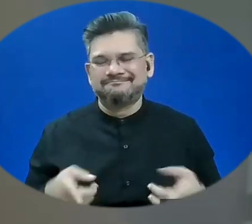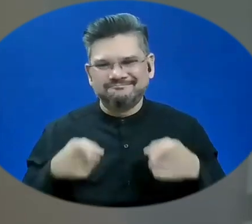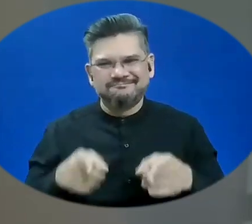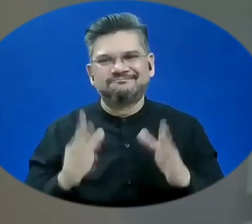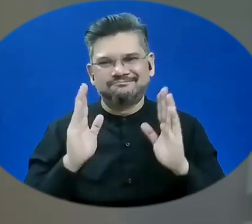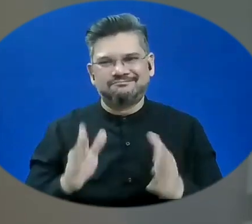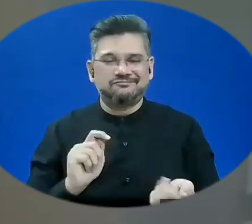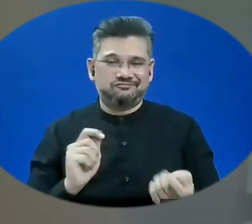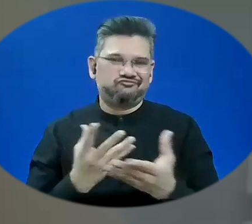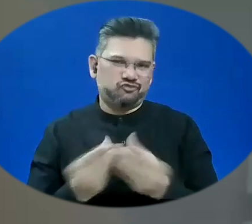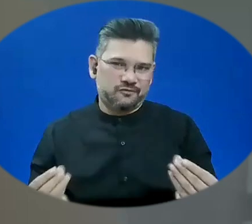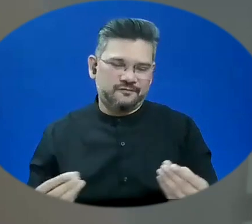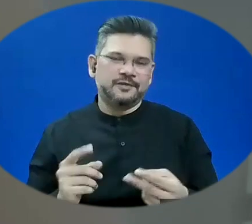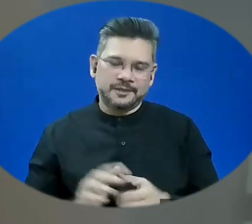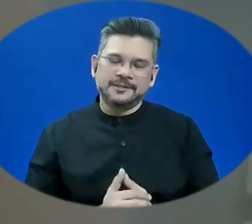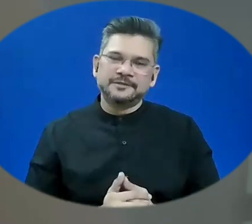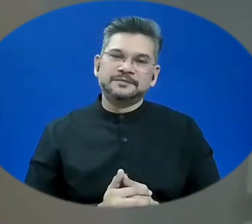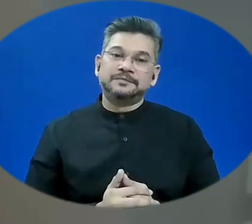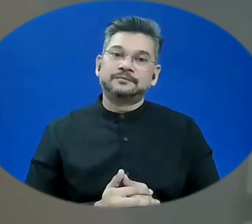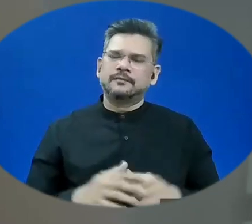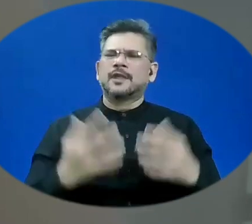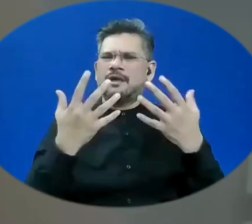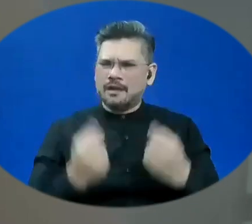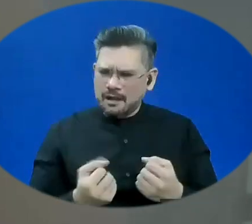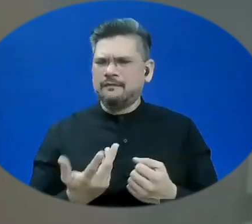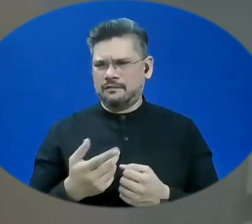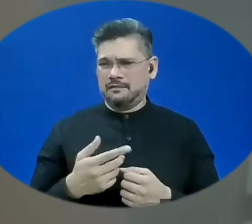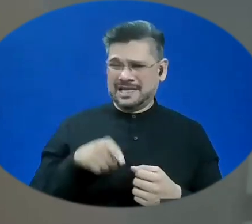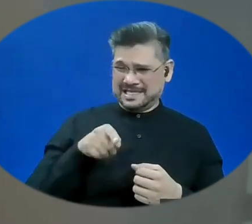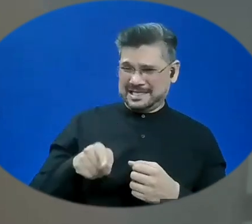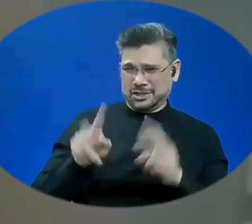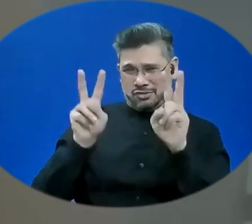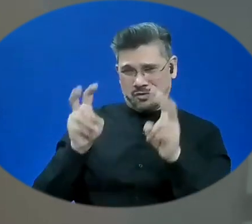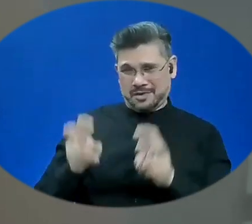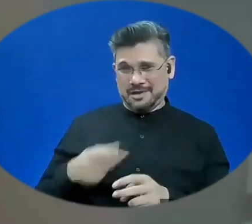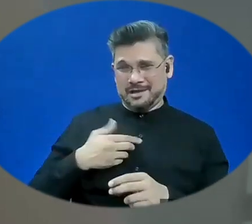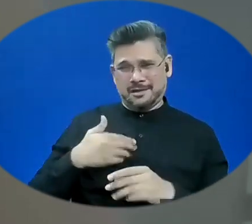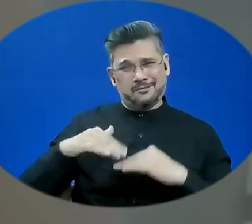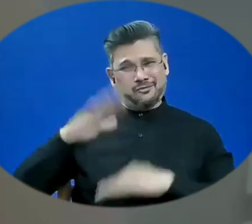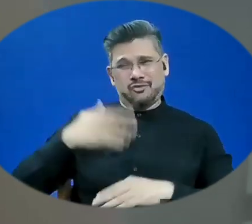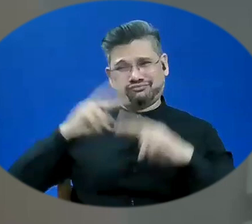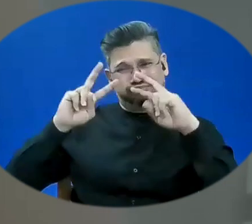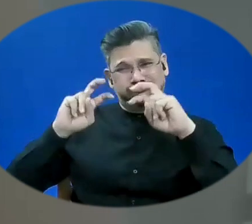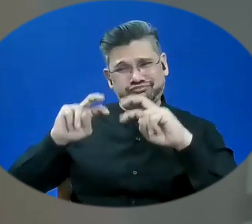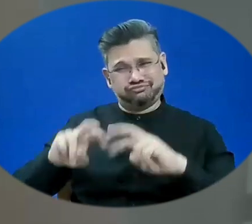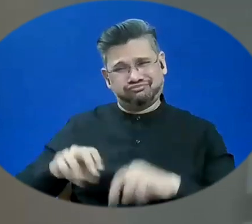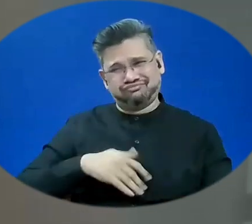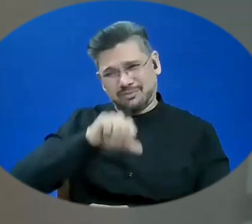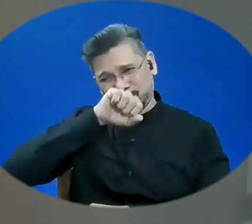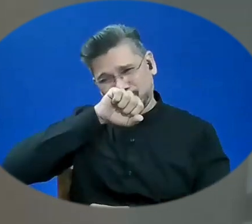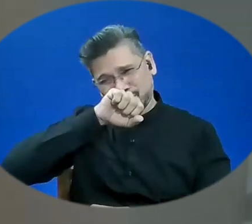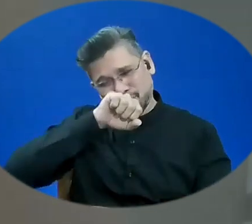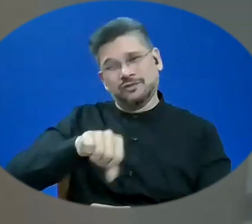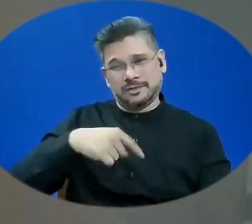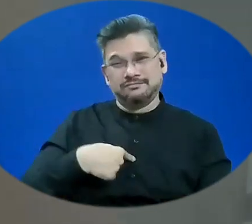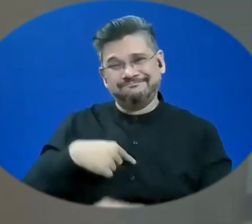I'm very passionate about these topics from a research point of view, but I also have to tell you that for me it's been incredibly